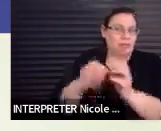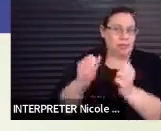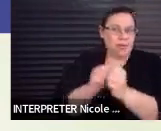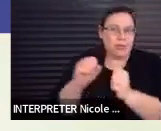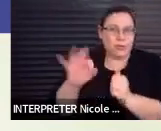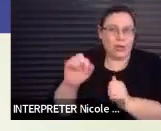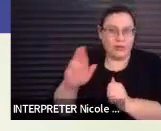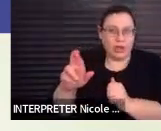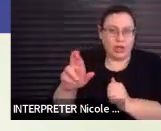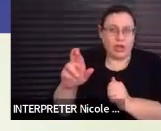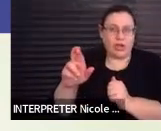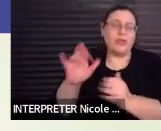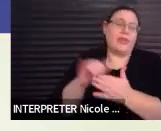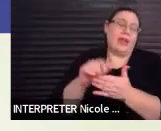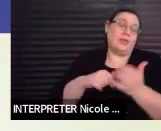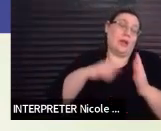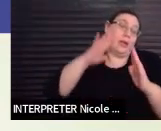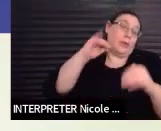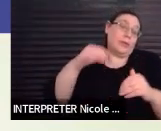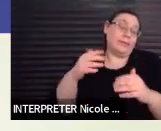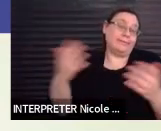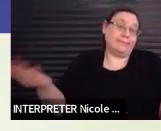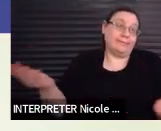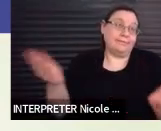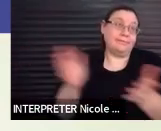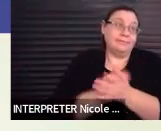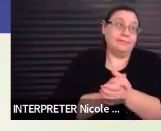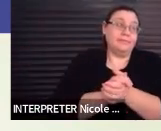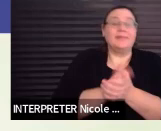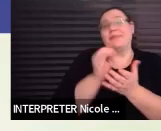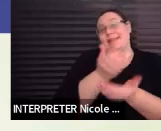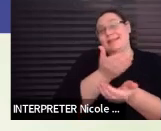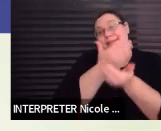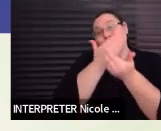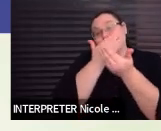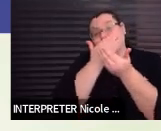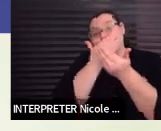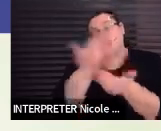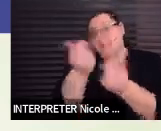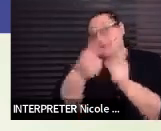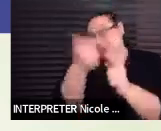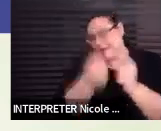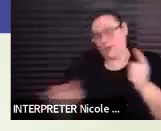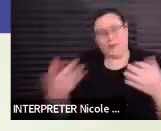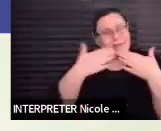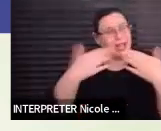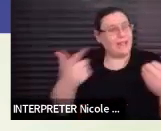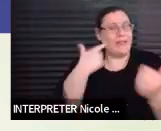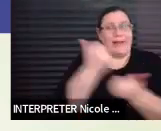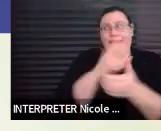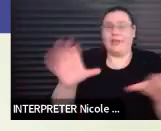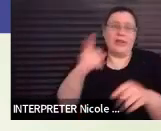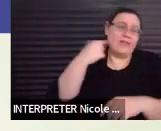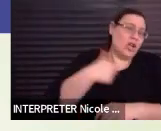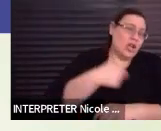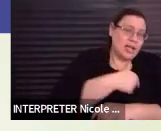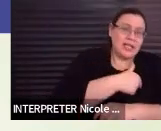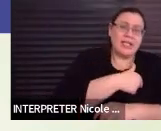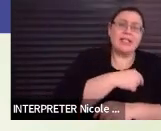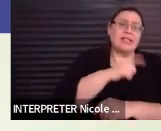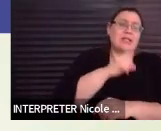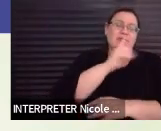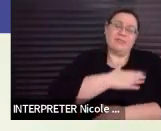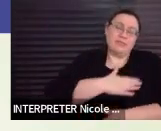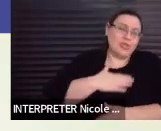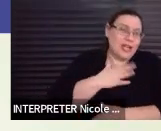I'm hoping. So, and I want to thank everybody for everything you did for us. We really appreciate